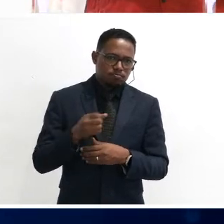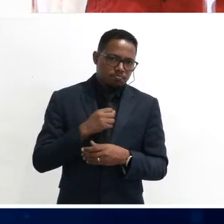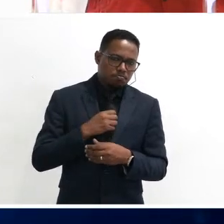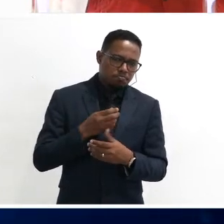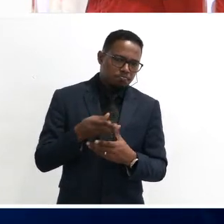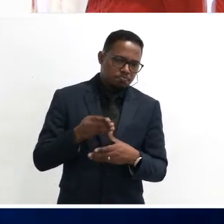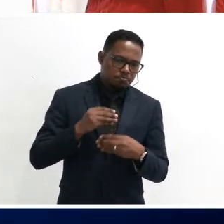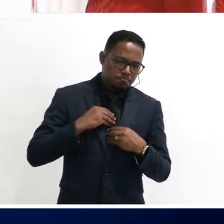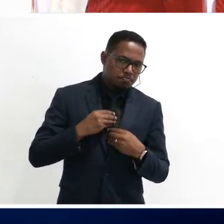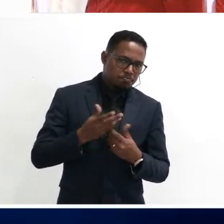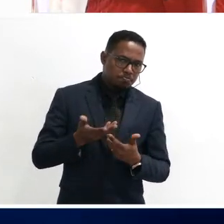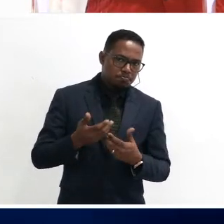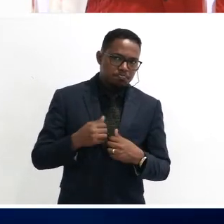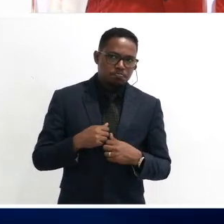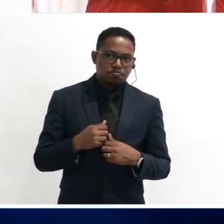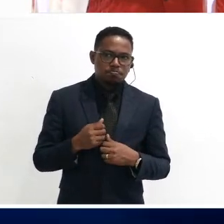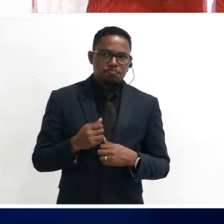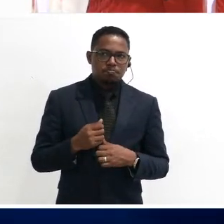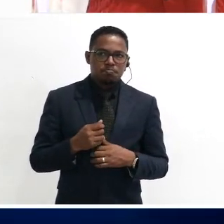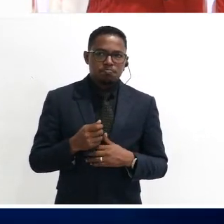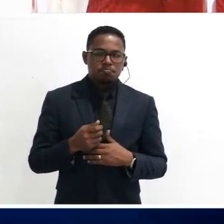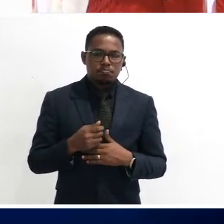over time.